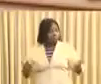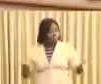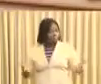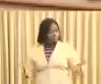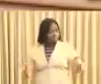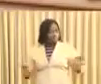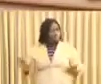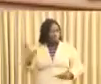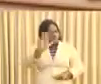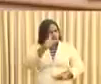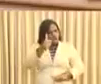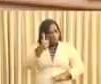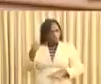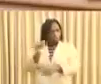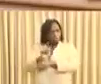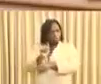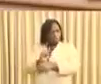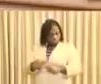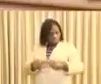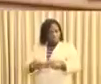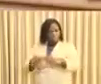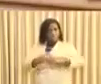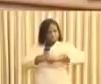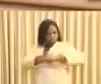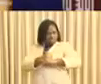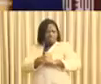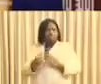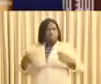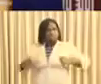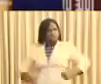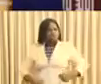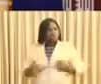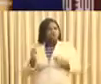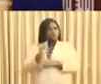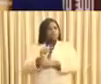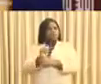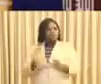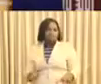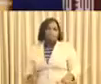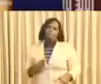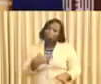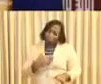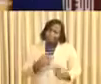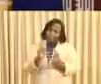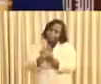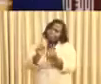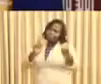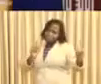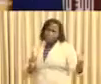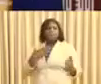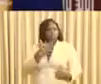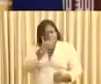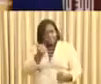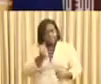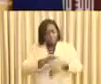protect further our health workers by practicing social distancing, washing our hands with soap under running